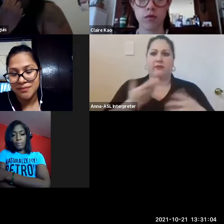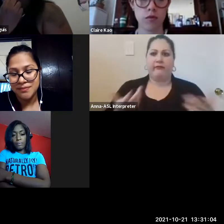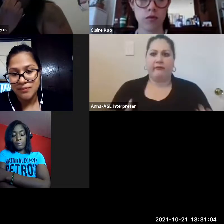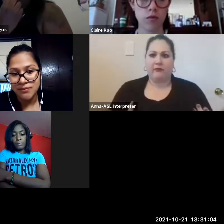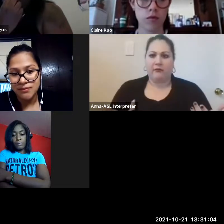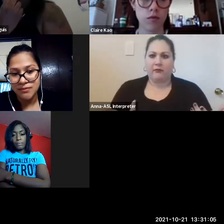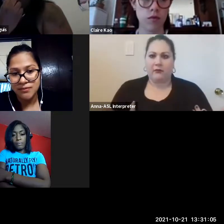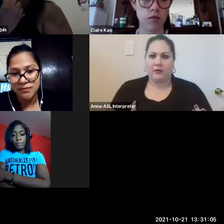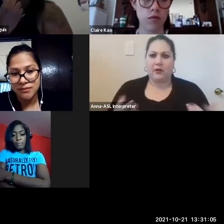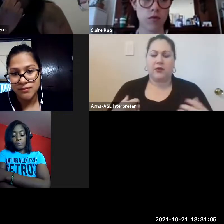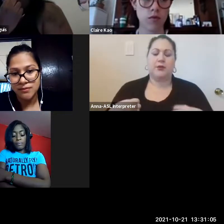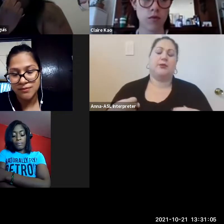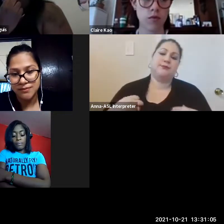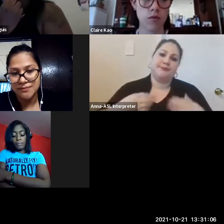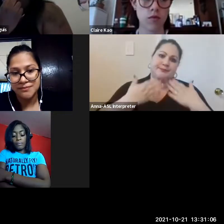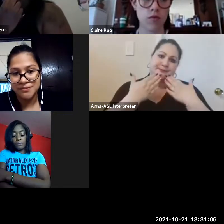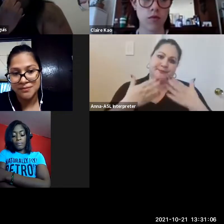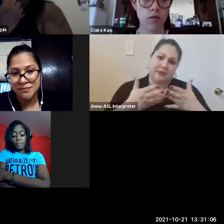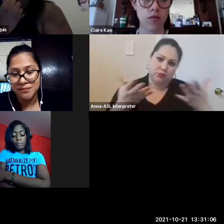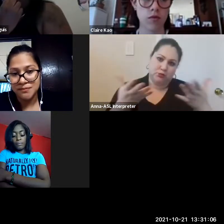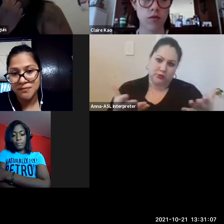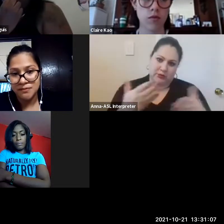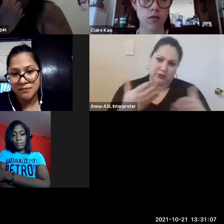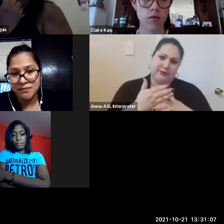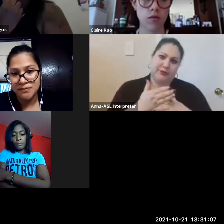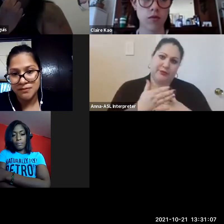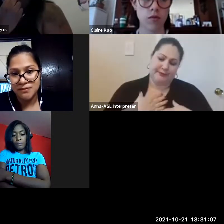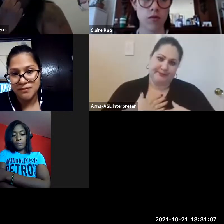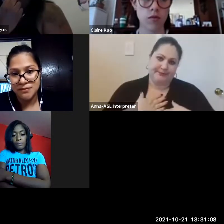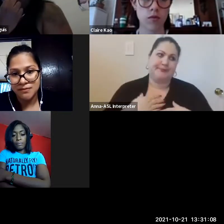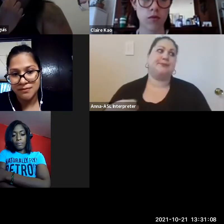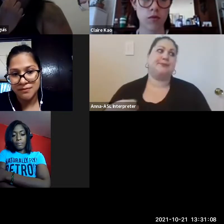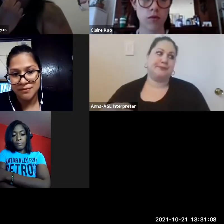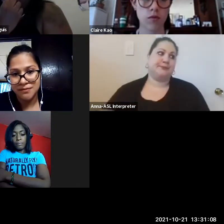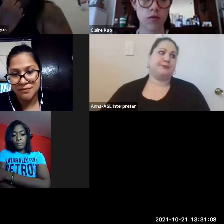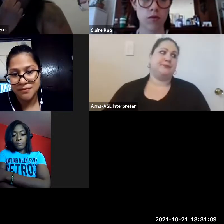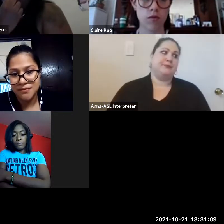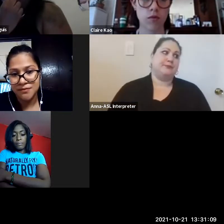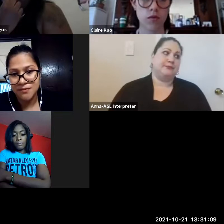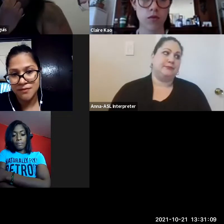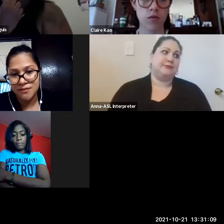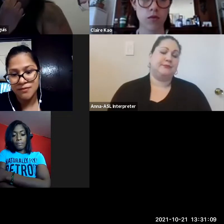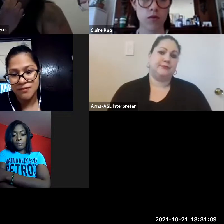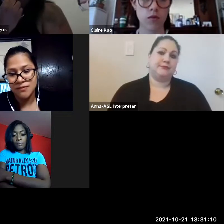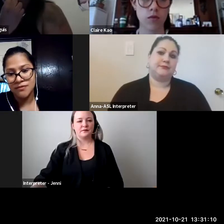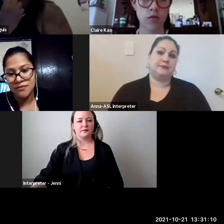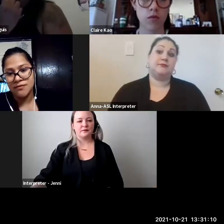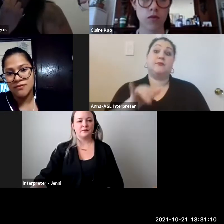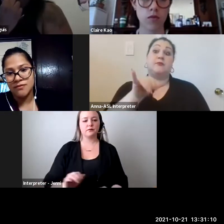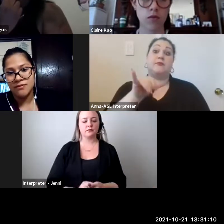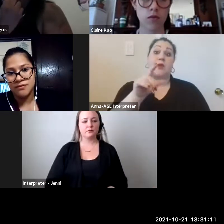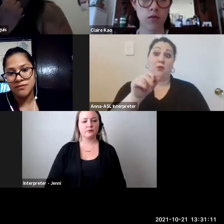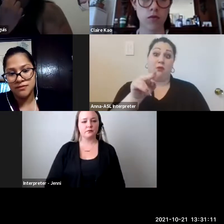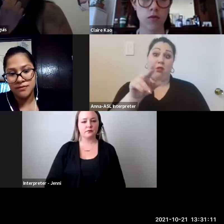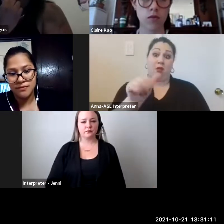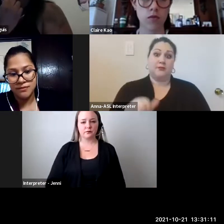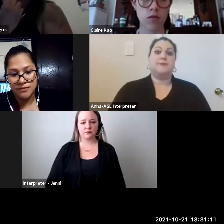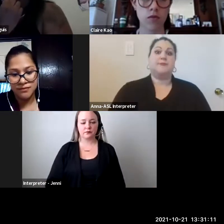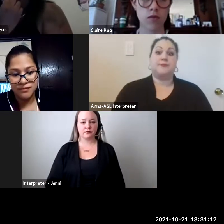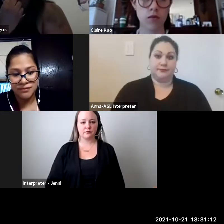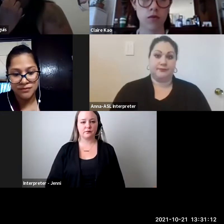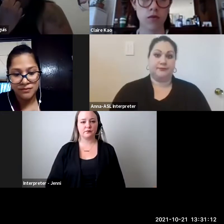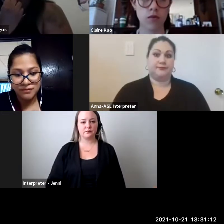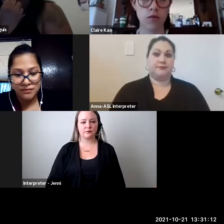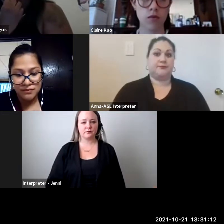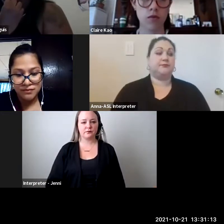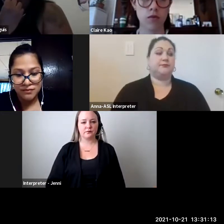so much for sharing. Thank you. Thank you, Selena. Yolanda, would you like to go next and share a little bit more? That's